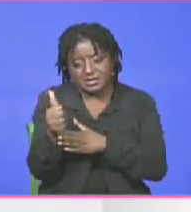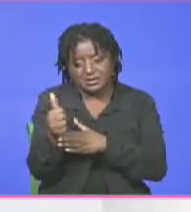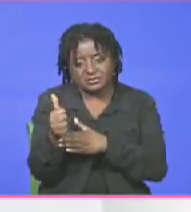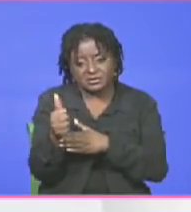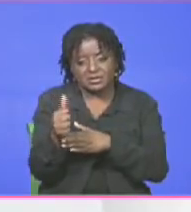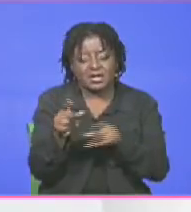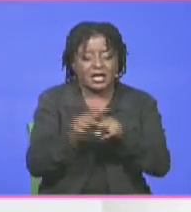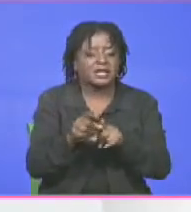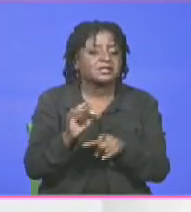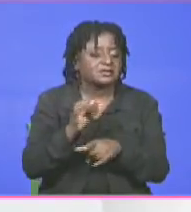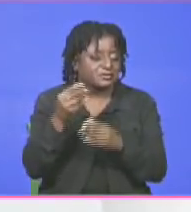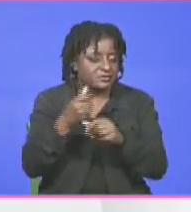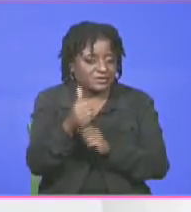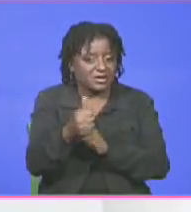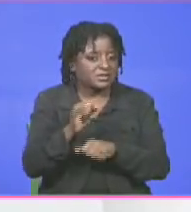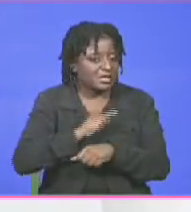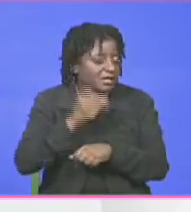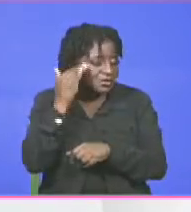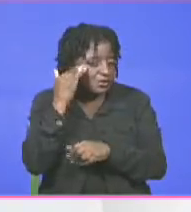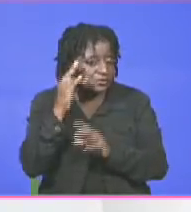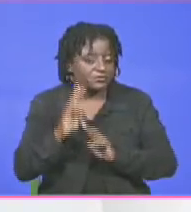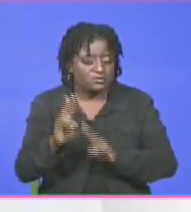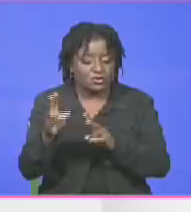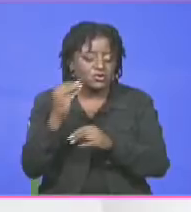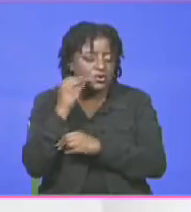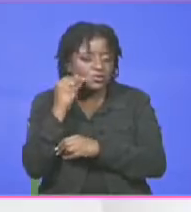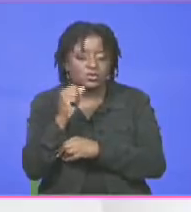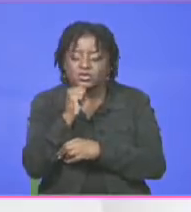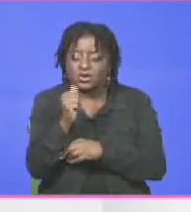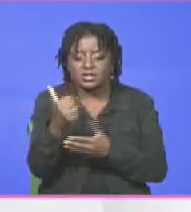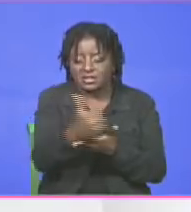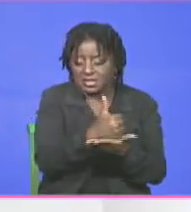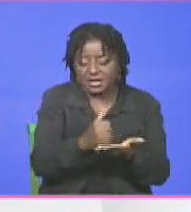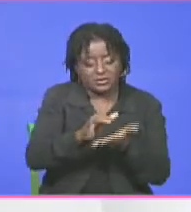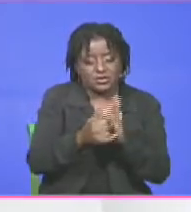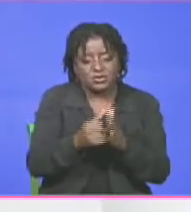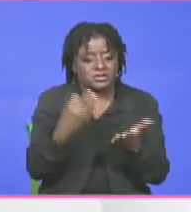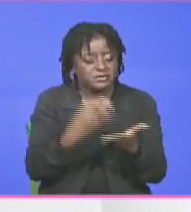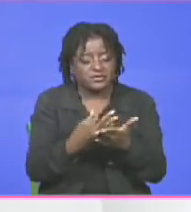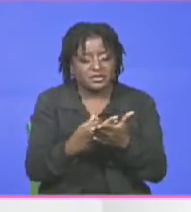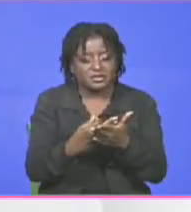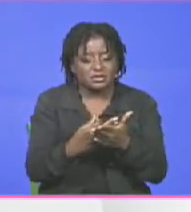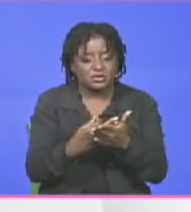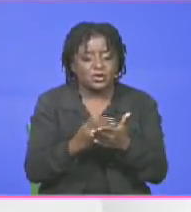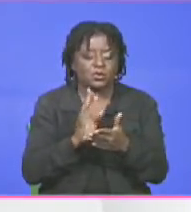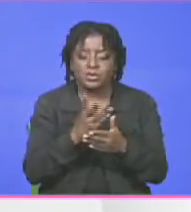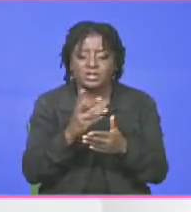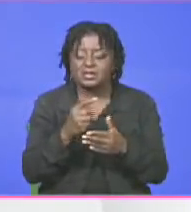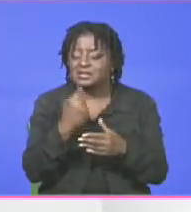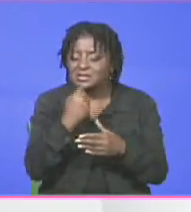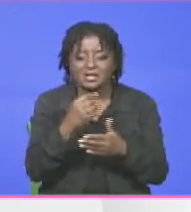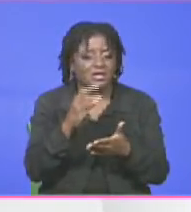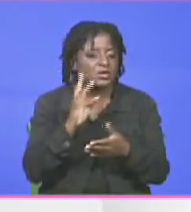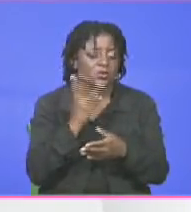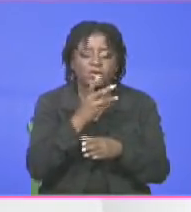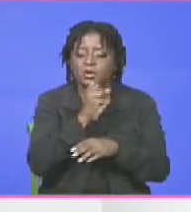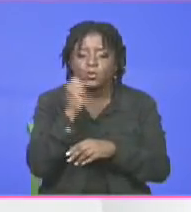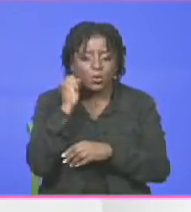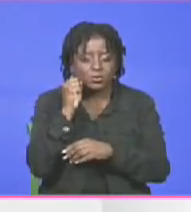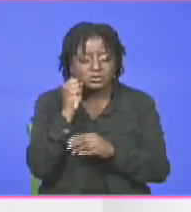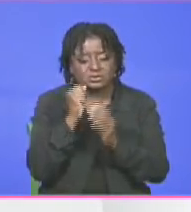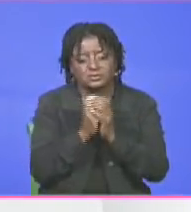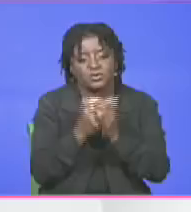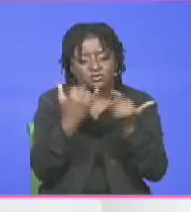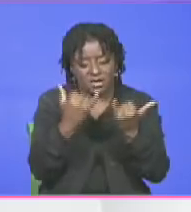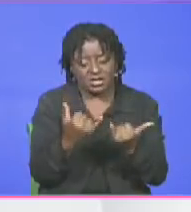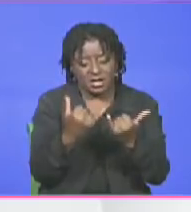I know, the funeral home will not be collecting those fees anymore, as we are insisting that we won't. All right, now,